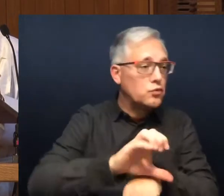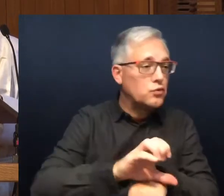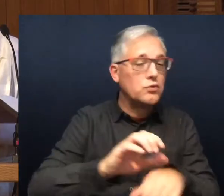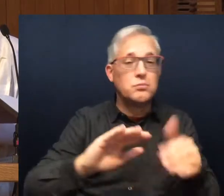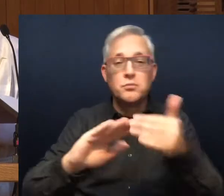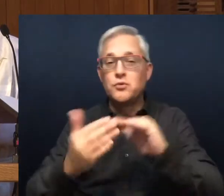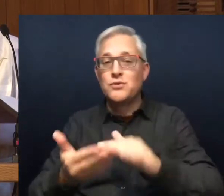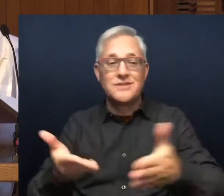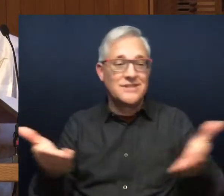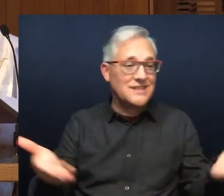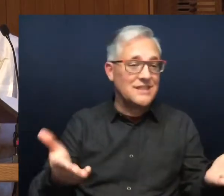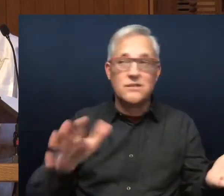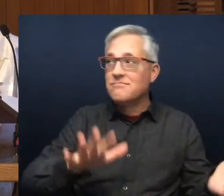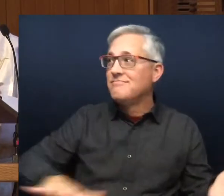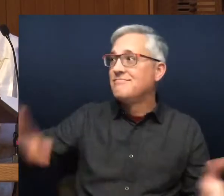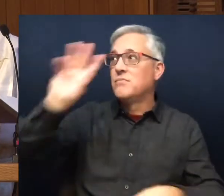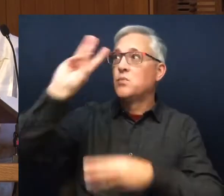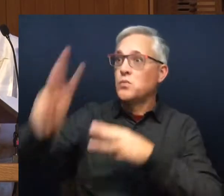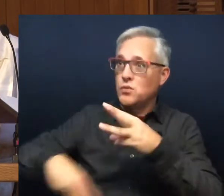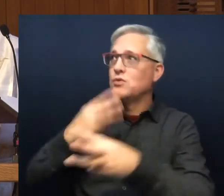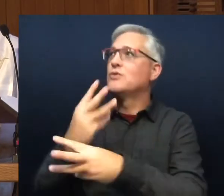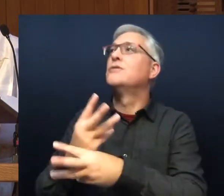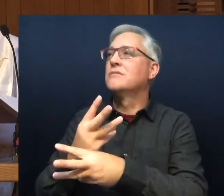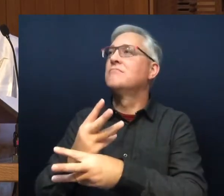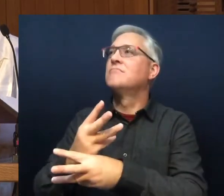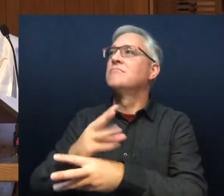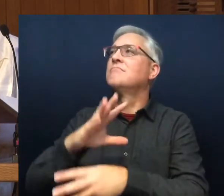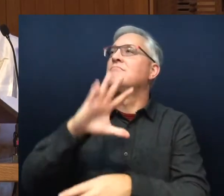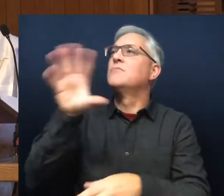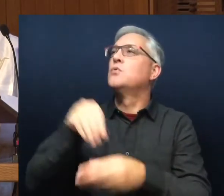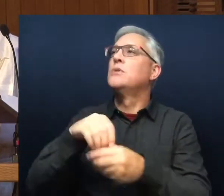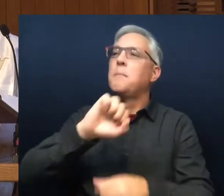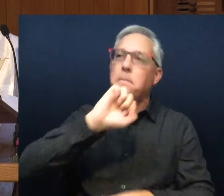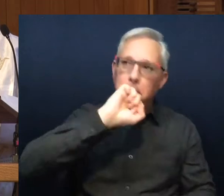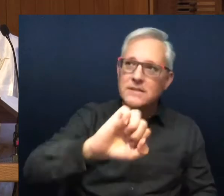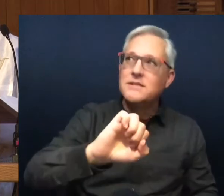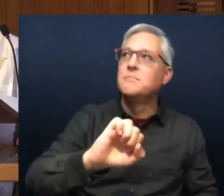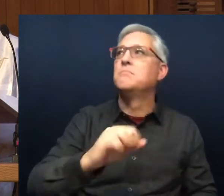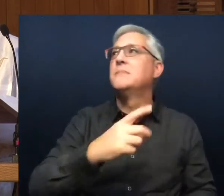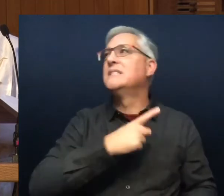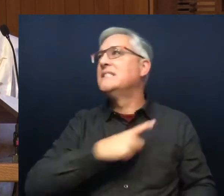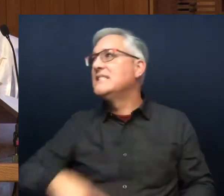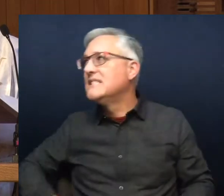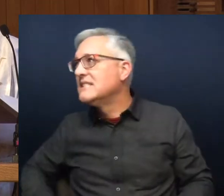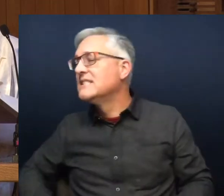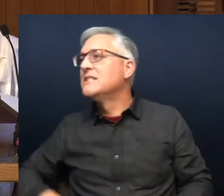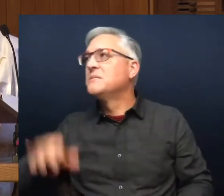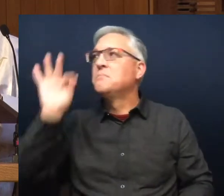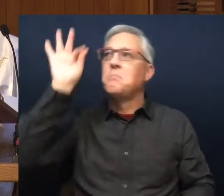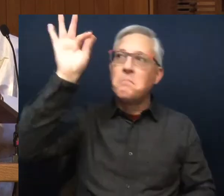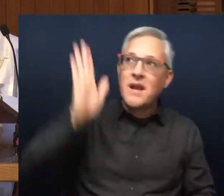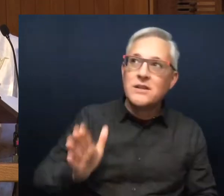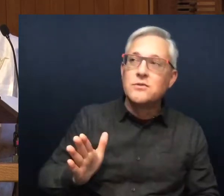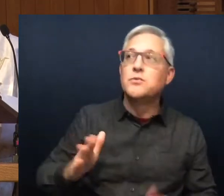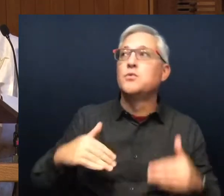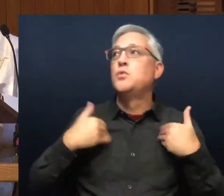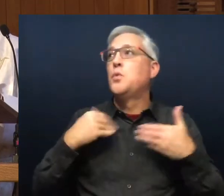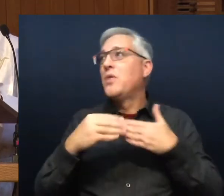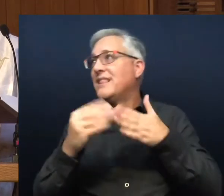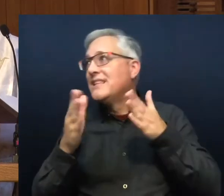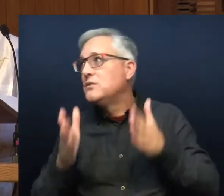and communities here and throughout the world, including bishops, deacons, pastors, youth